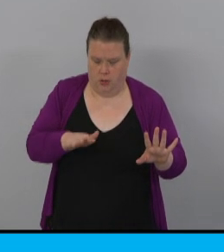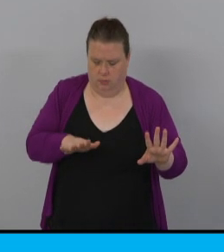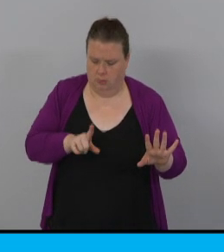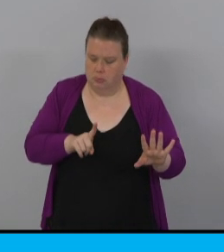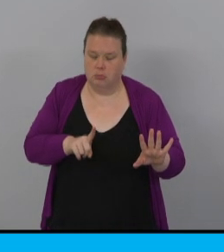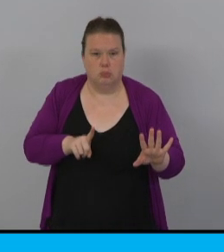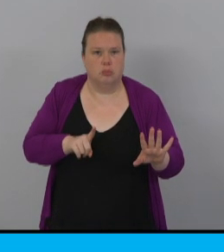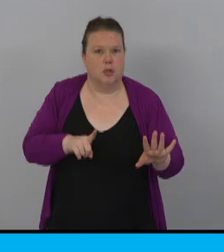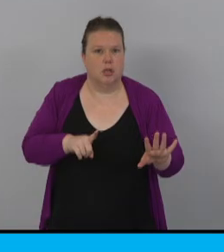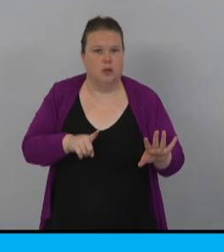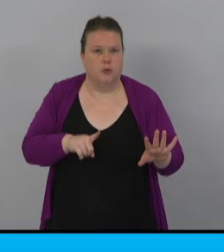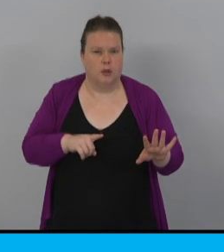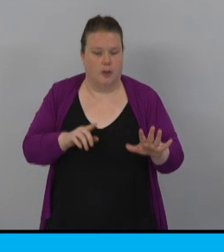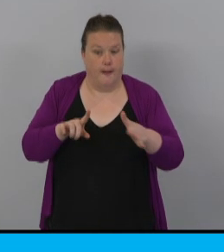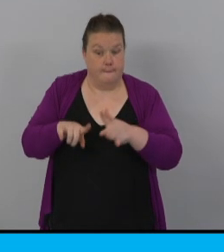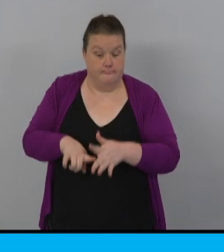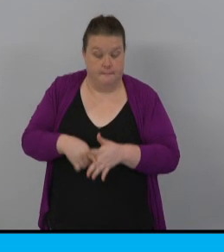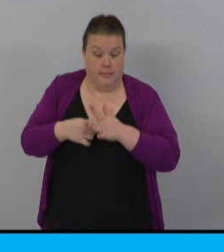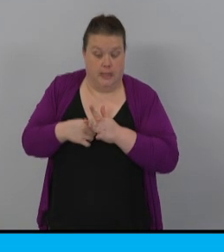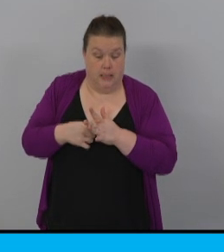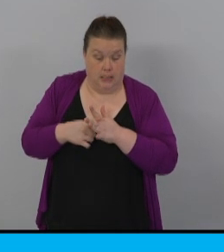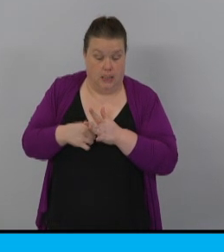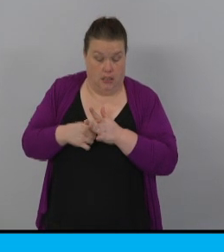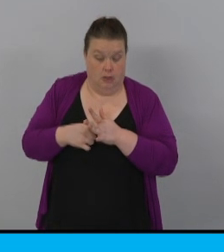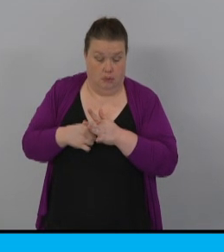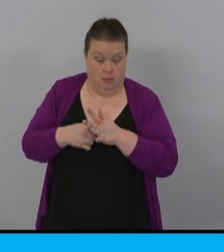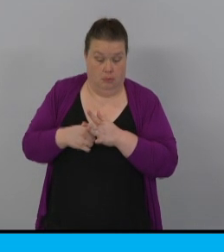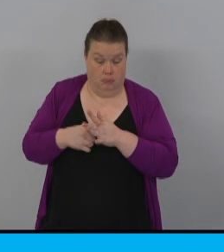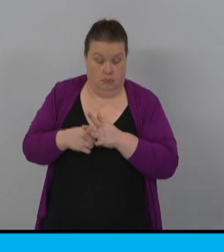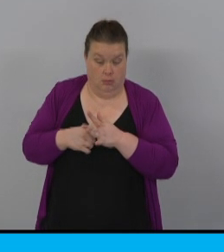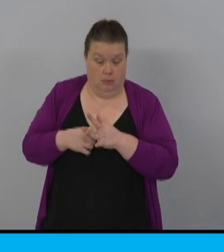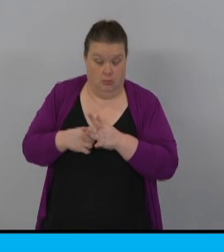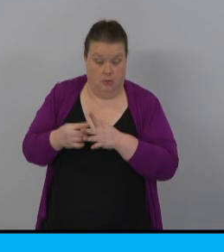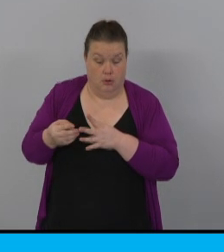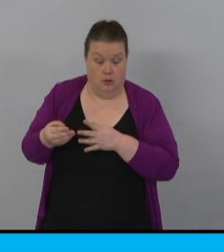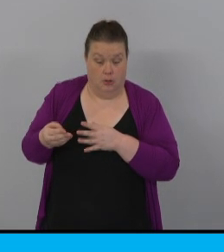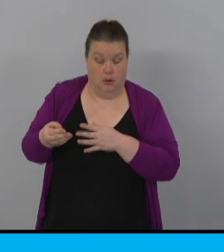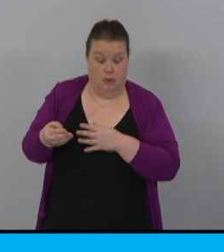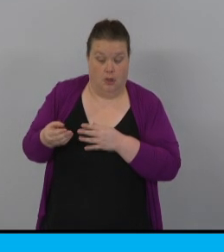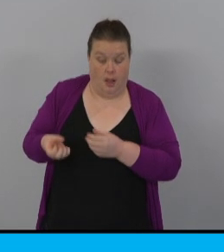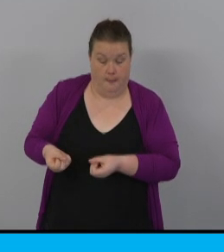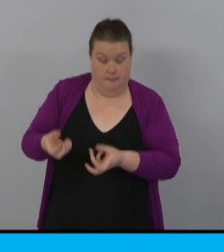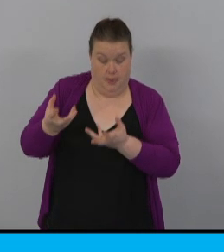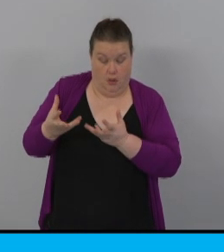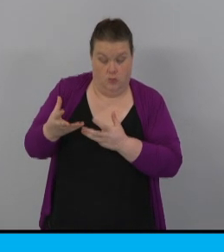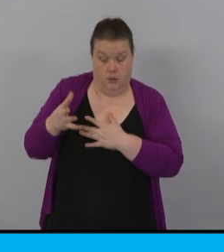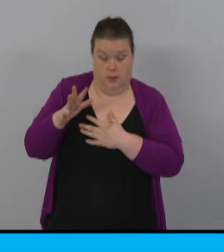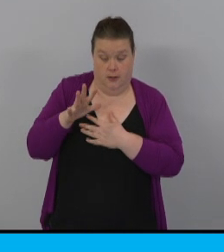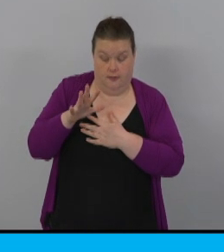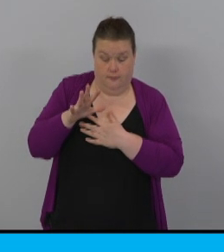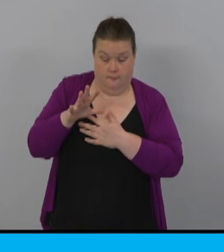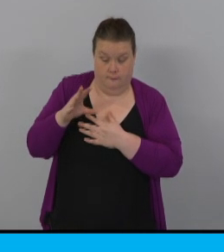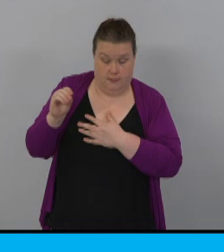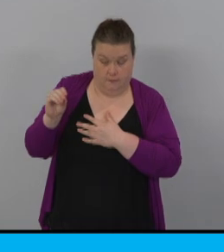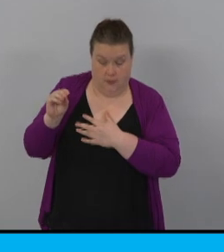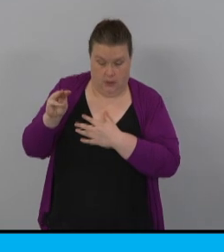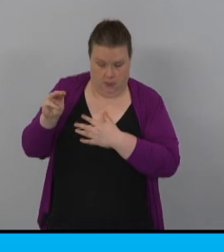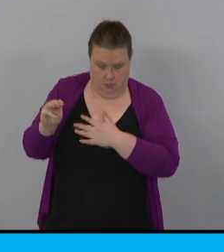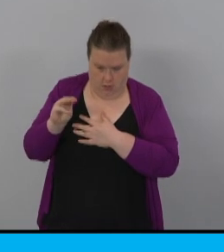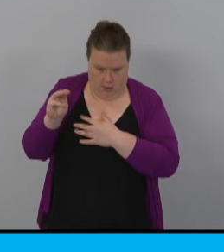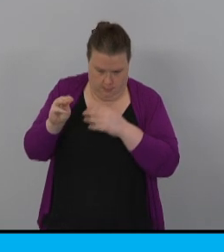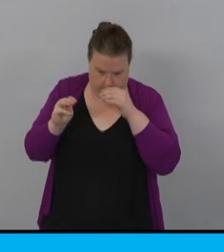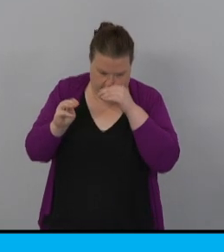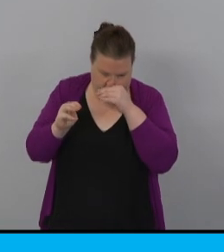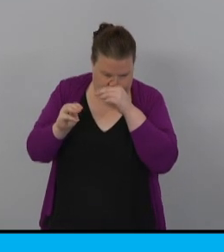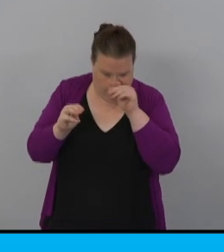so that would have given us a beginning fund balance for this year of 57.6. That 7.5 million that we adopted in the budget last